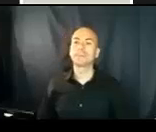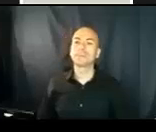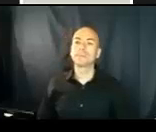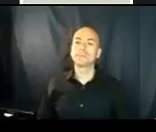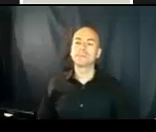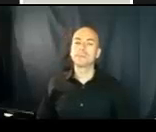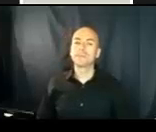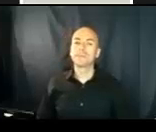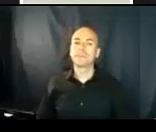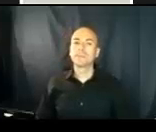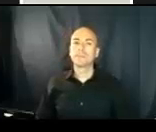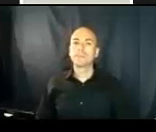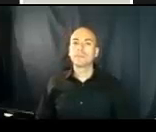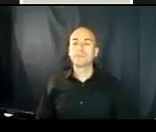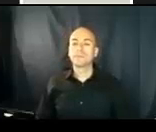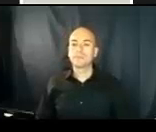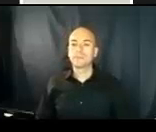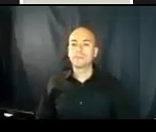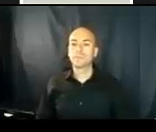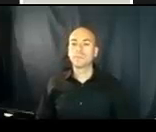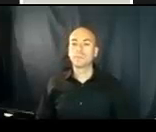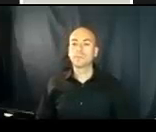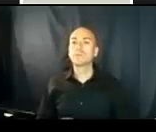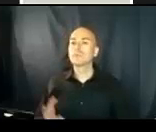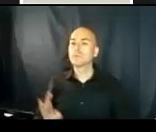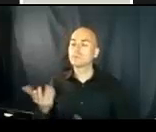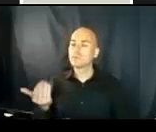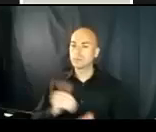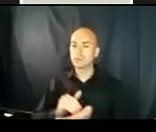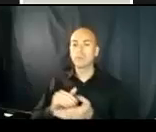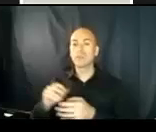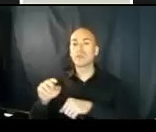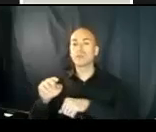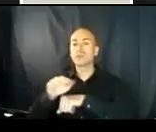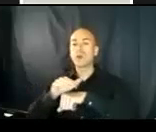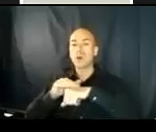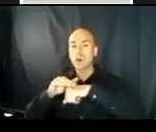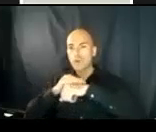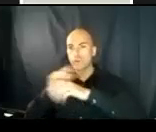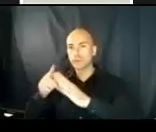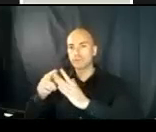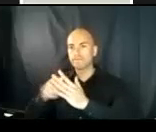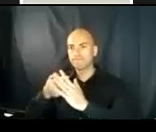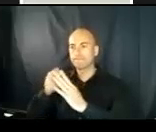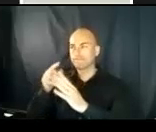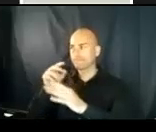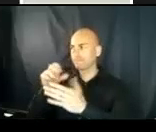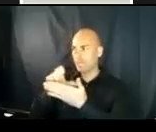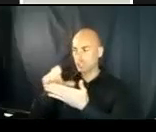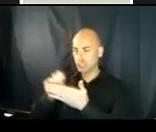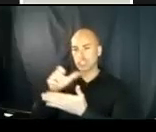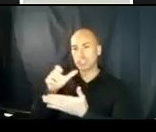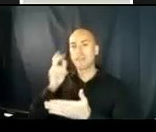those overview pages. And I have seen them where the teacher prepares an overview page for an